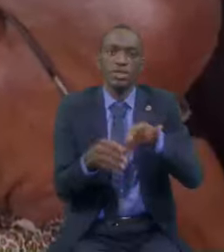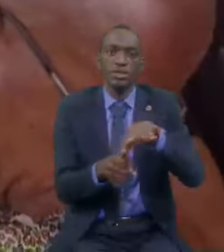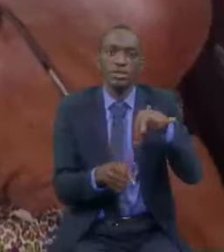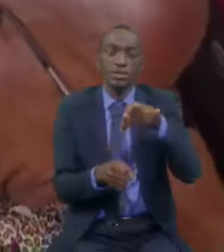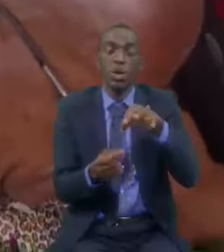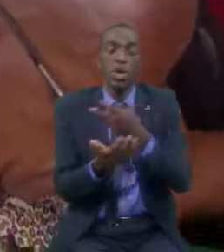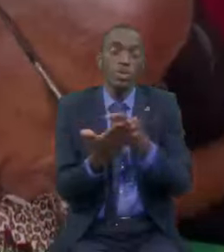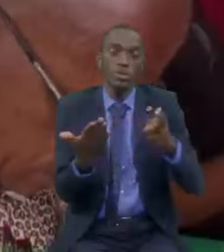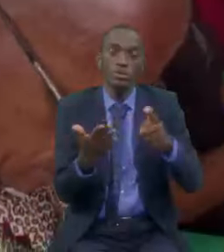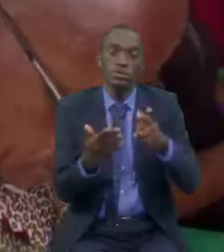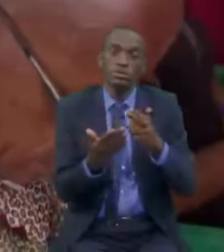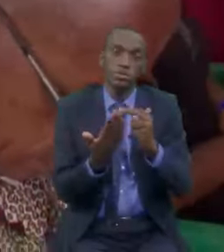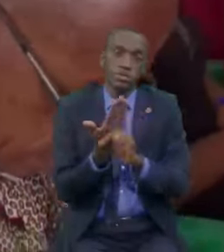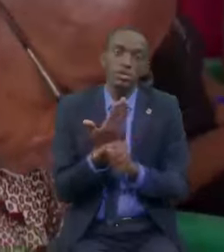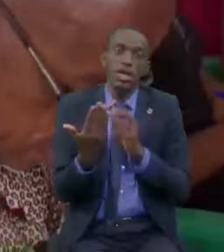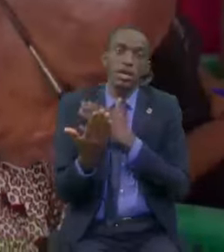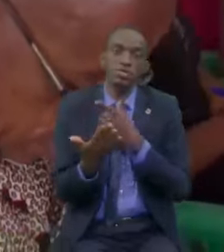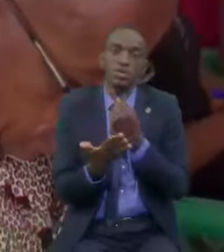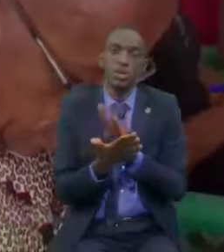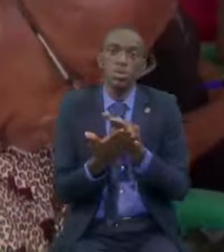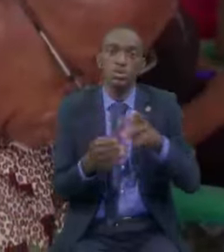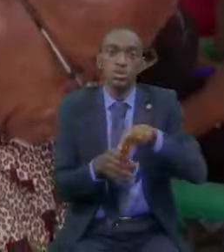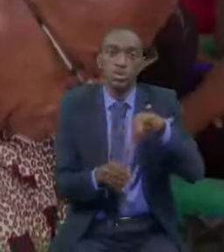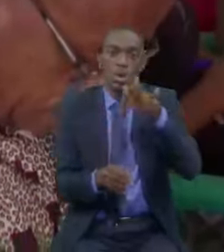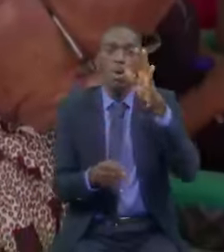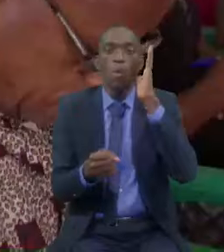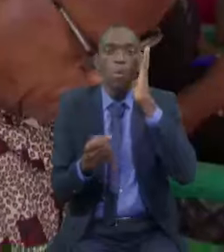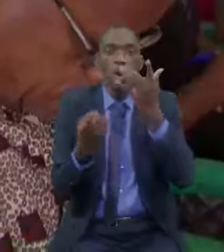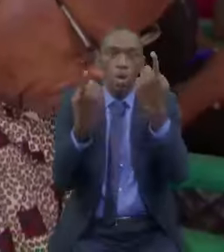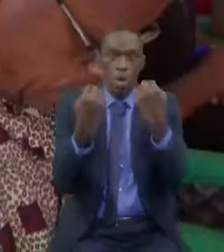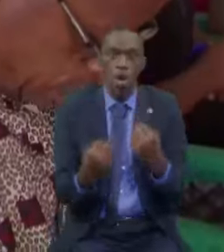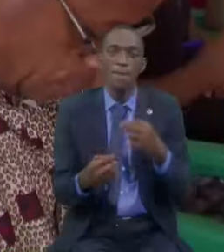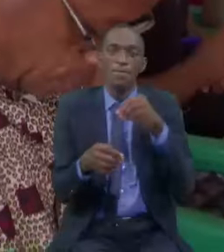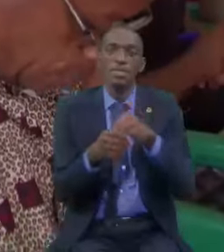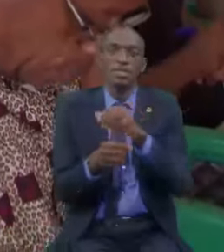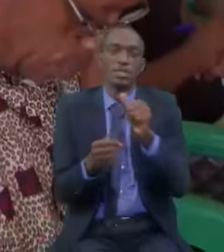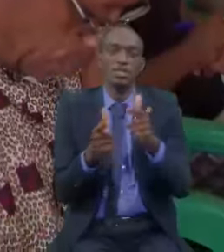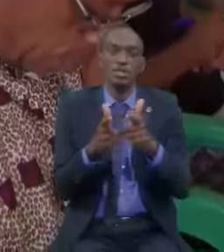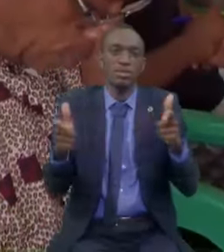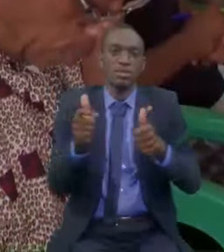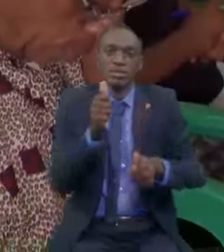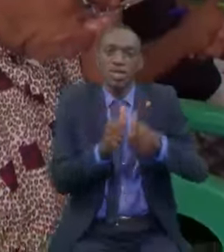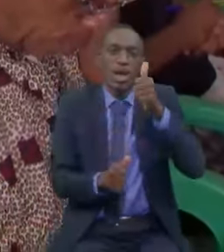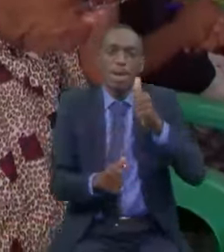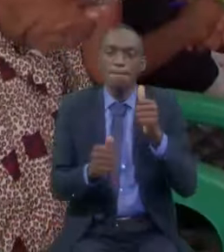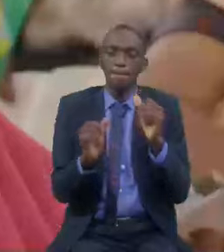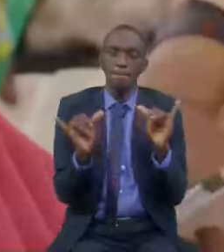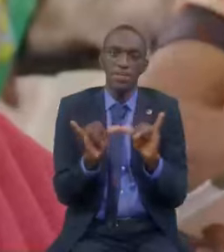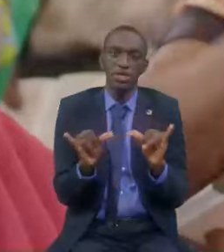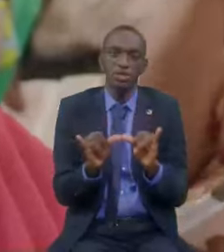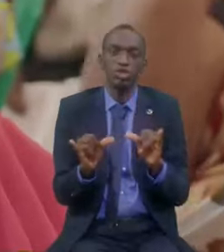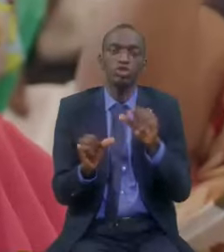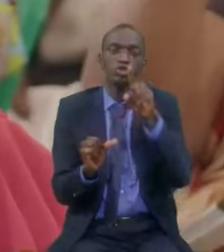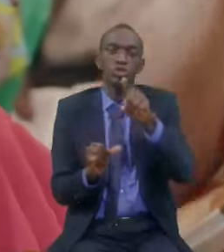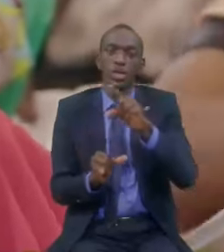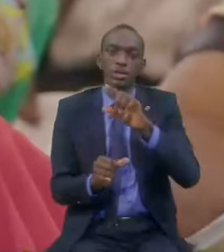will come in a greater measure than you ever expected in your life, in Jesus'